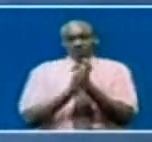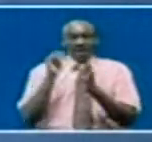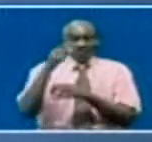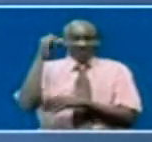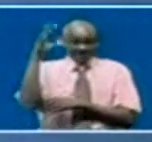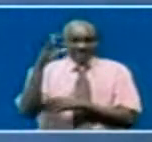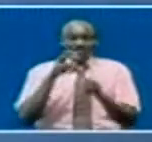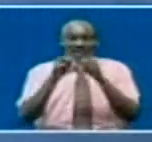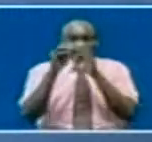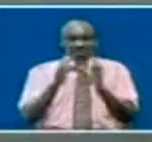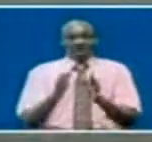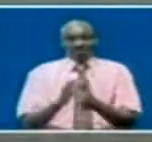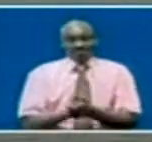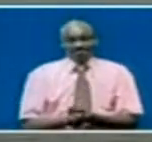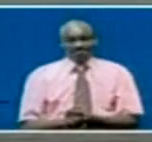manager.